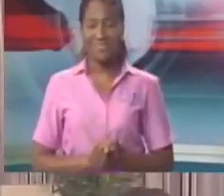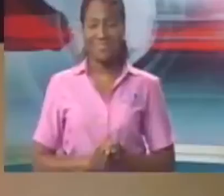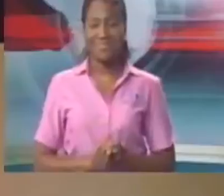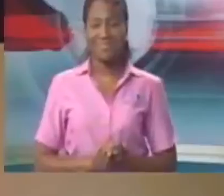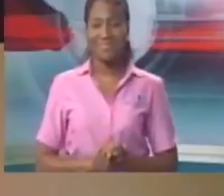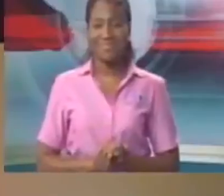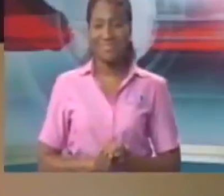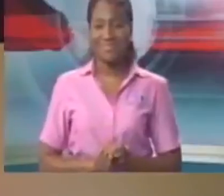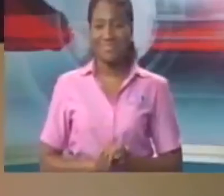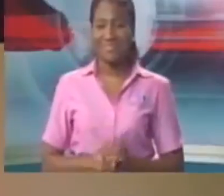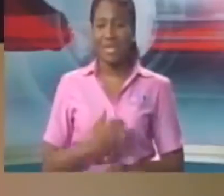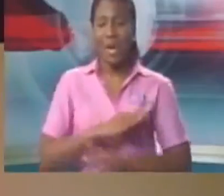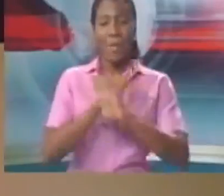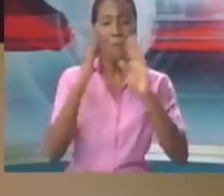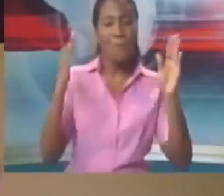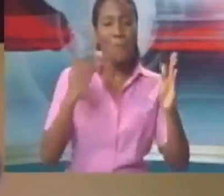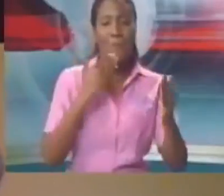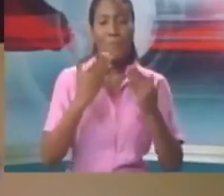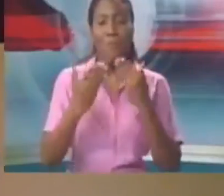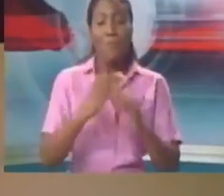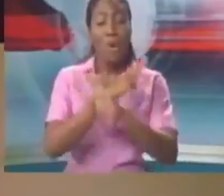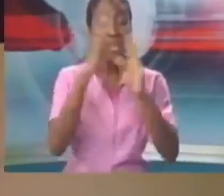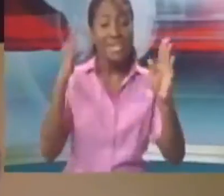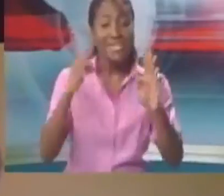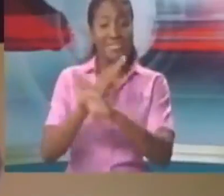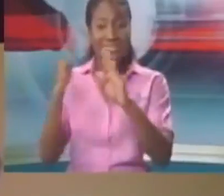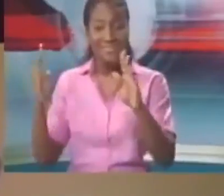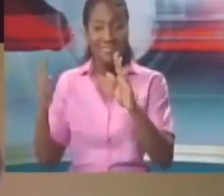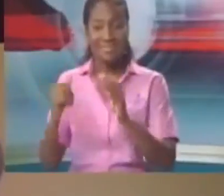Hi, good morning, Priya Bihari, ACP News. Good I have